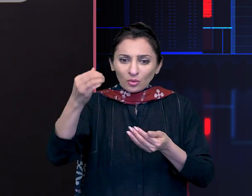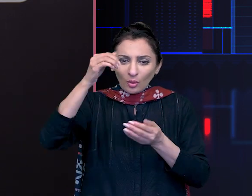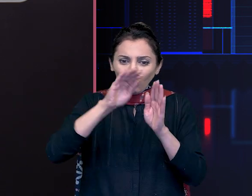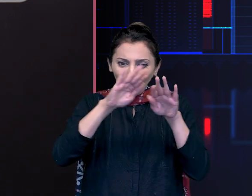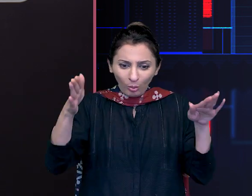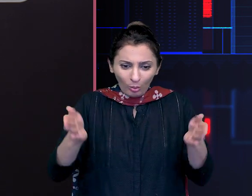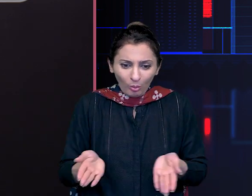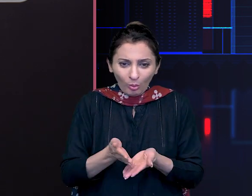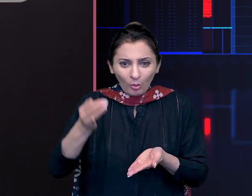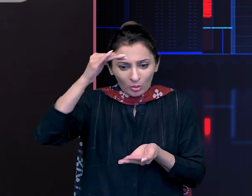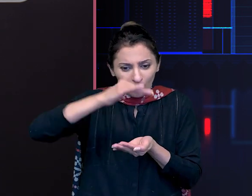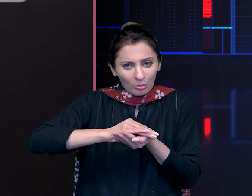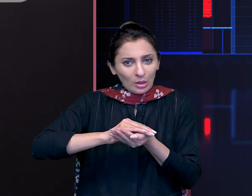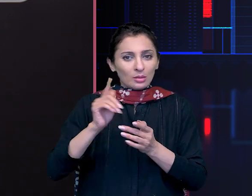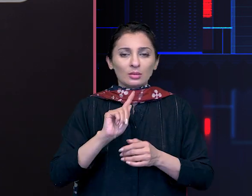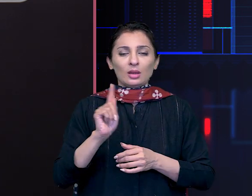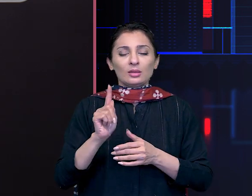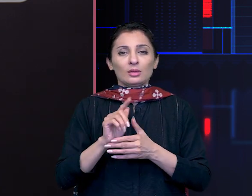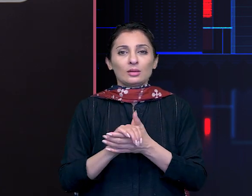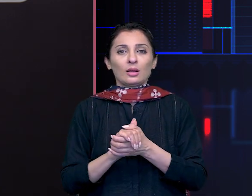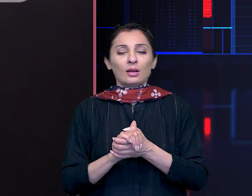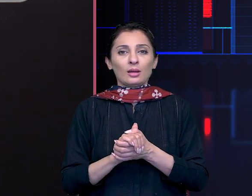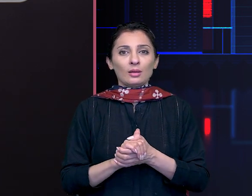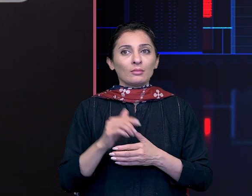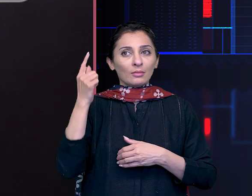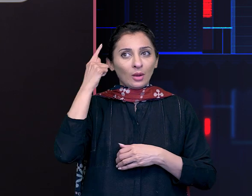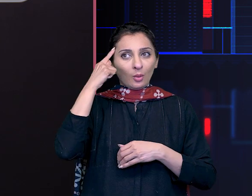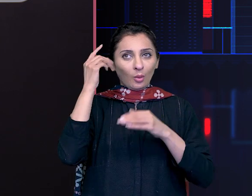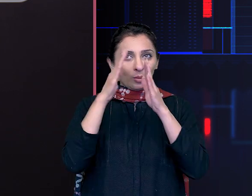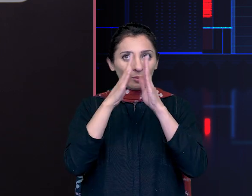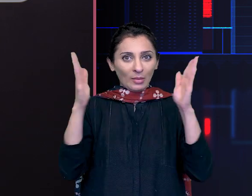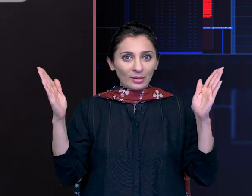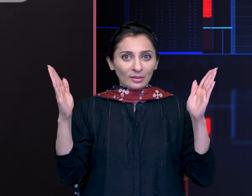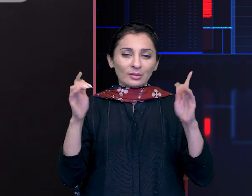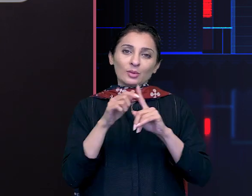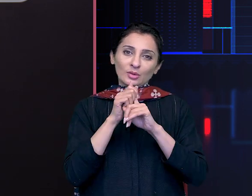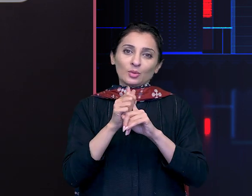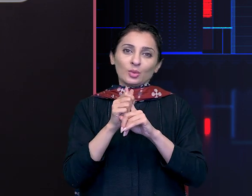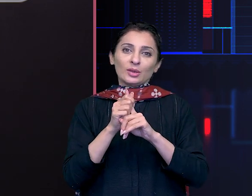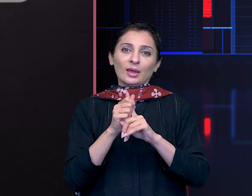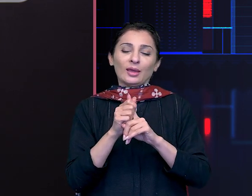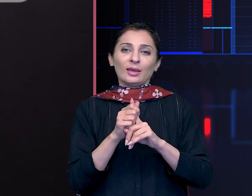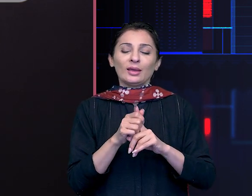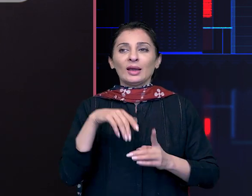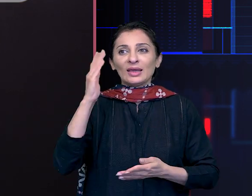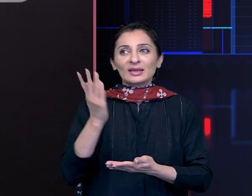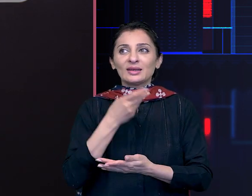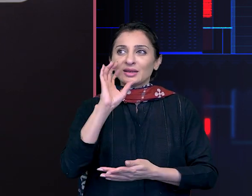Being open-minded, being open to new possibilities